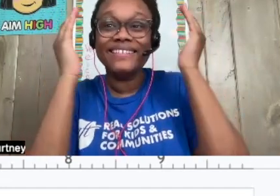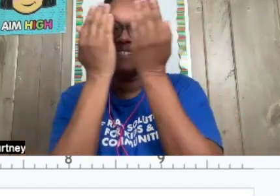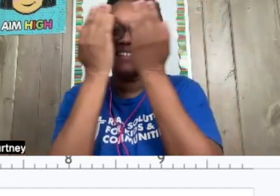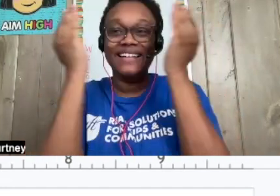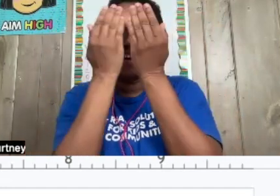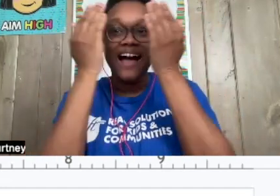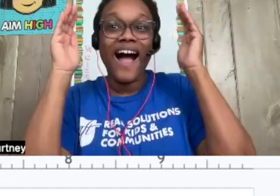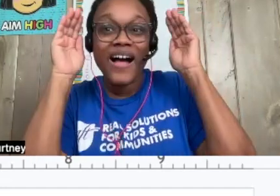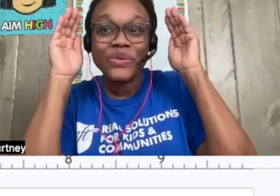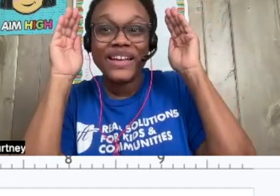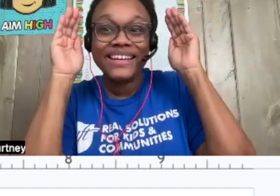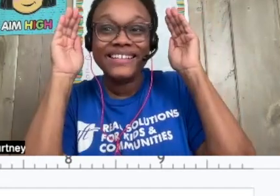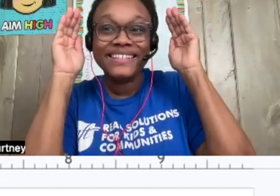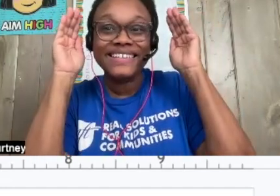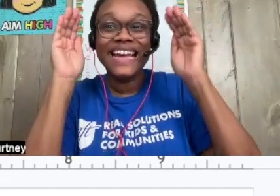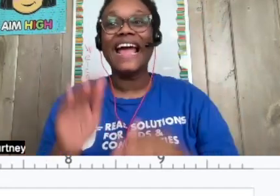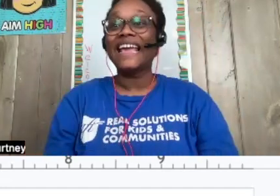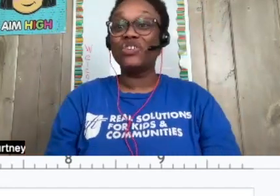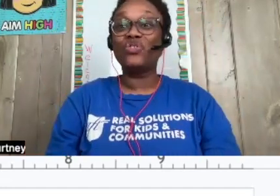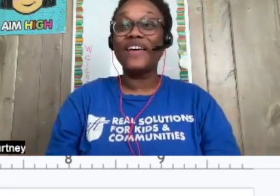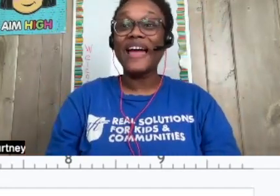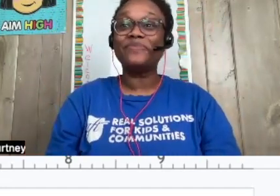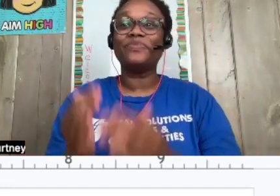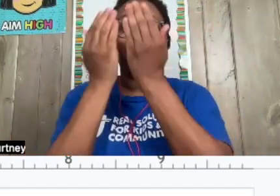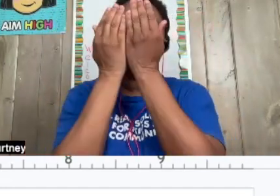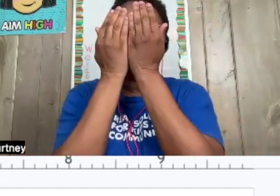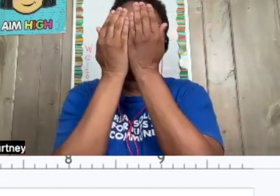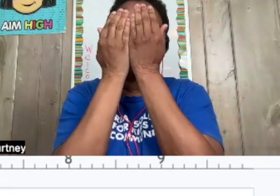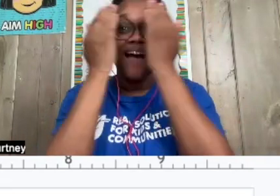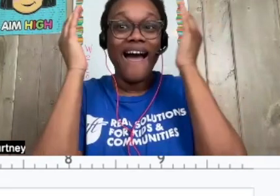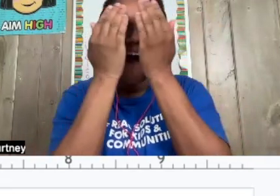Halloween, Halloween. Can you try that?